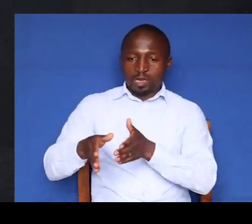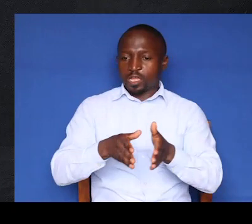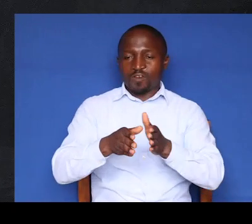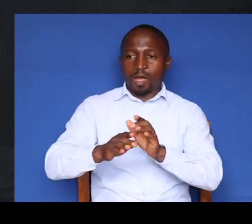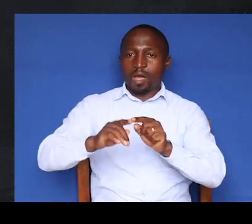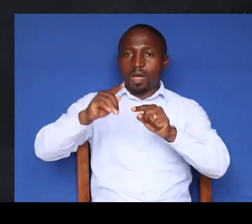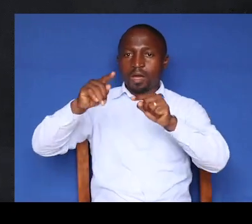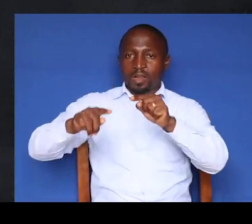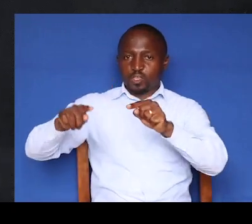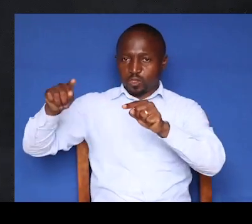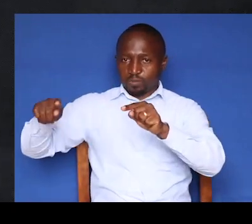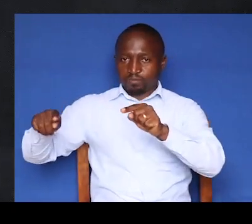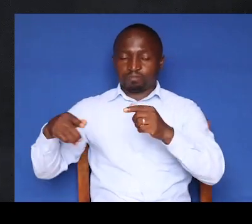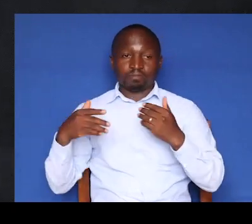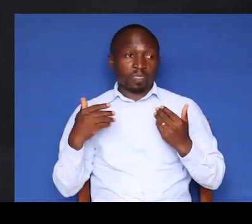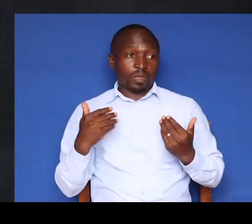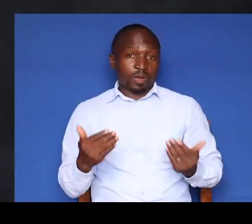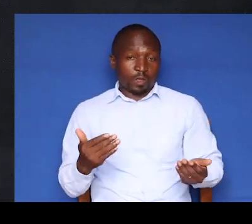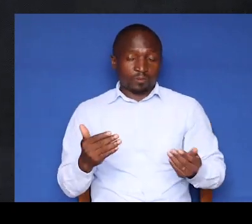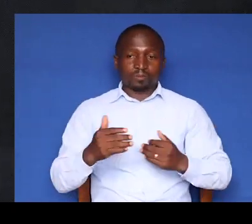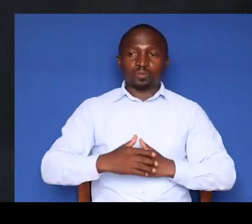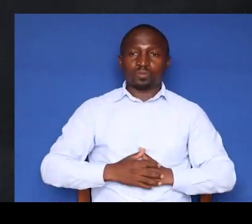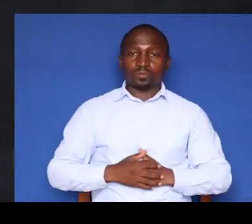So being the case, I think